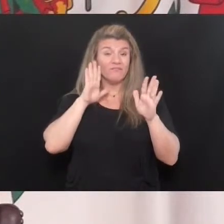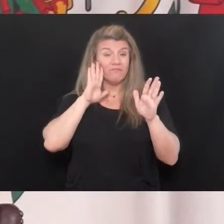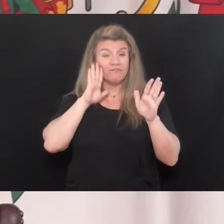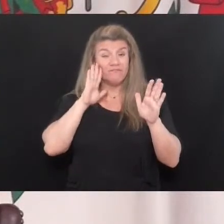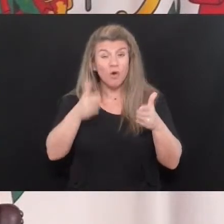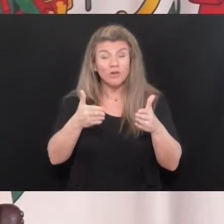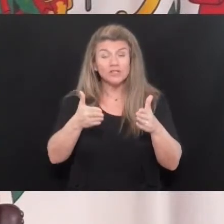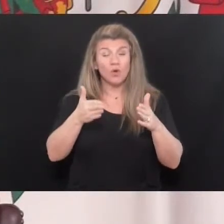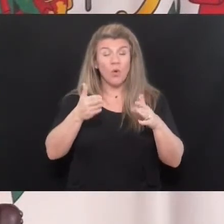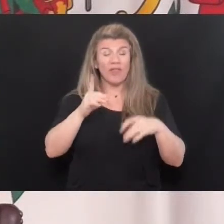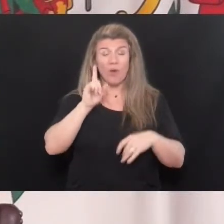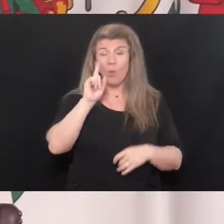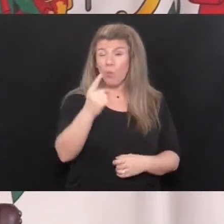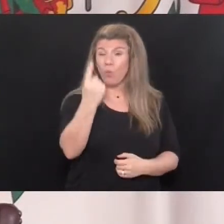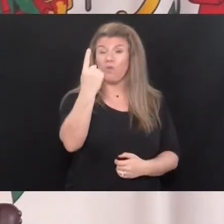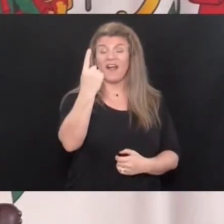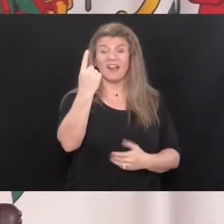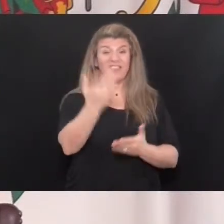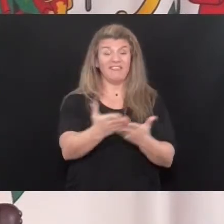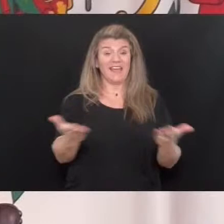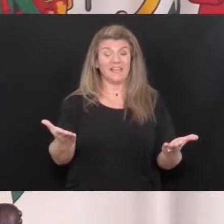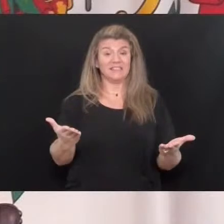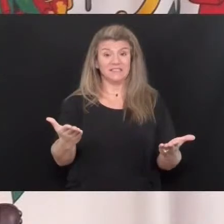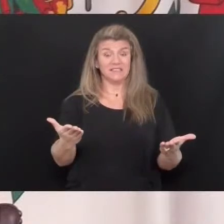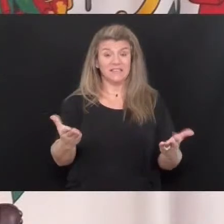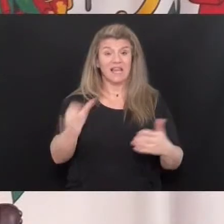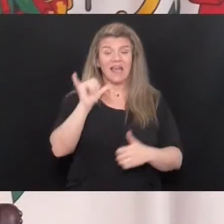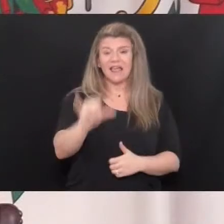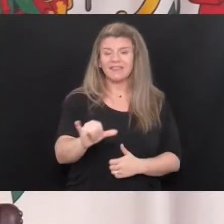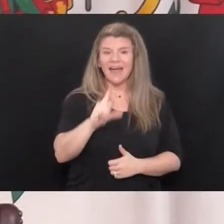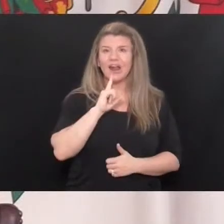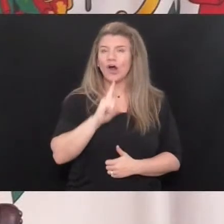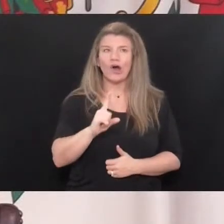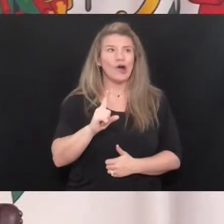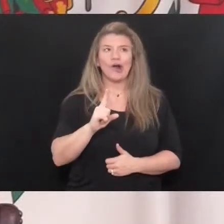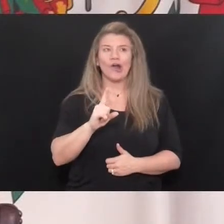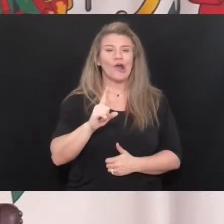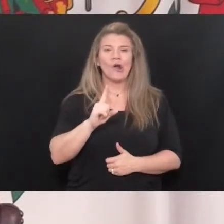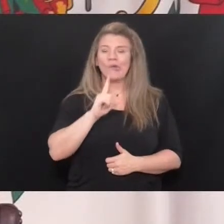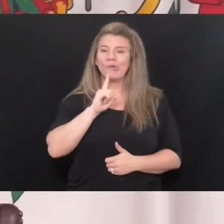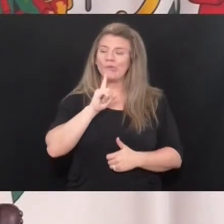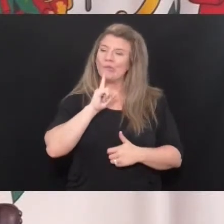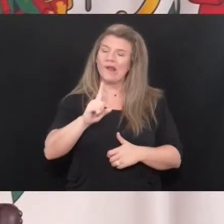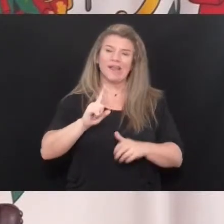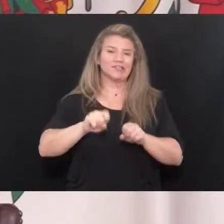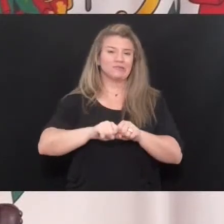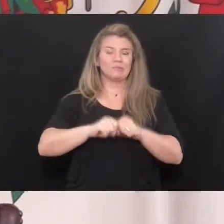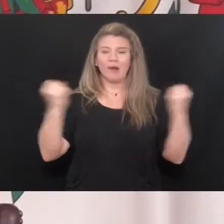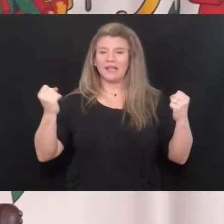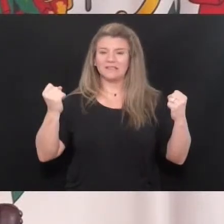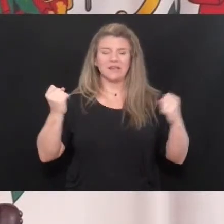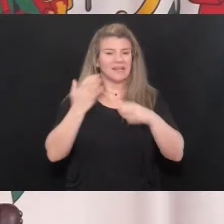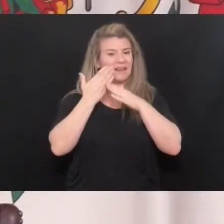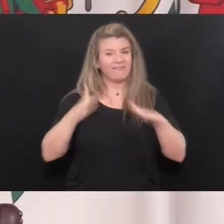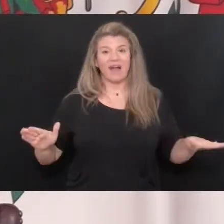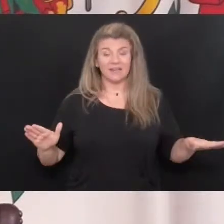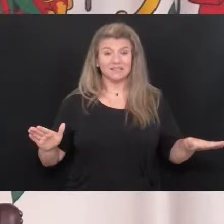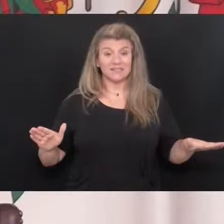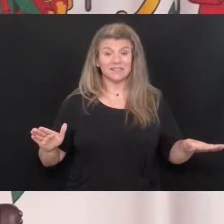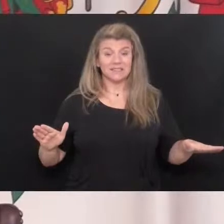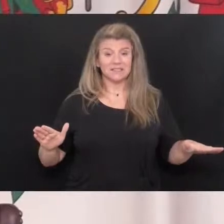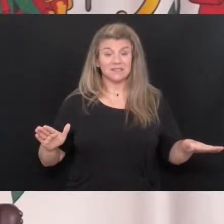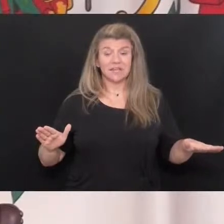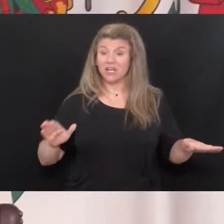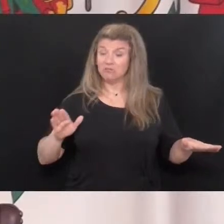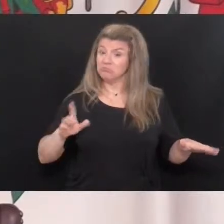the very things that are the very things that can rip us completely to pieces were